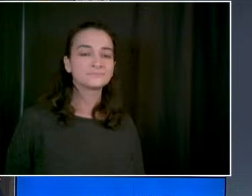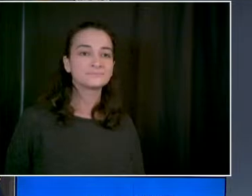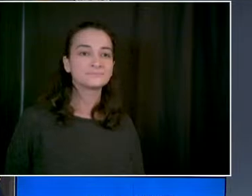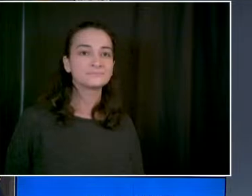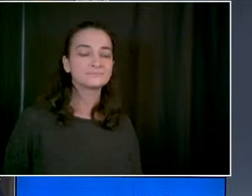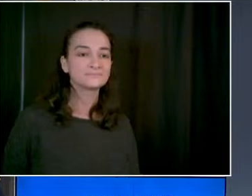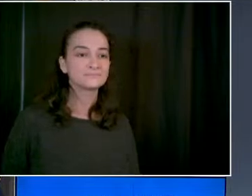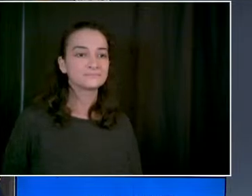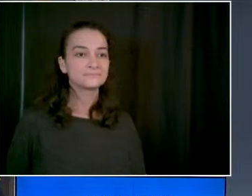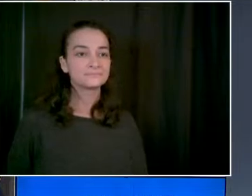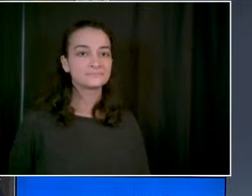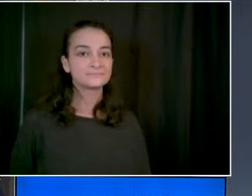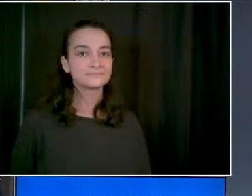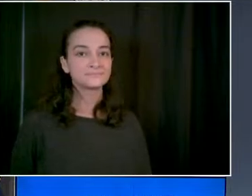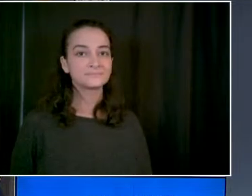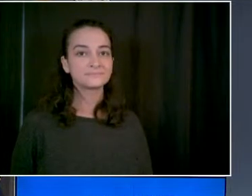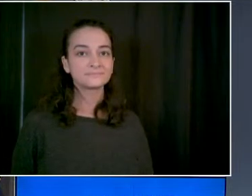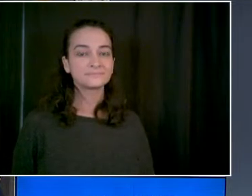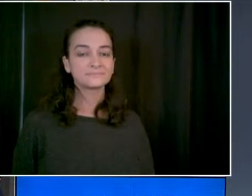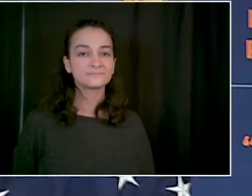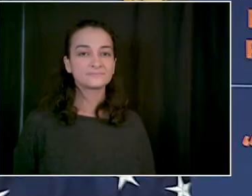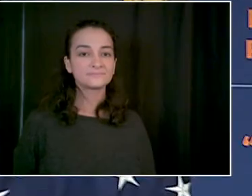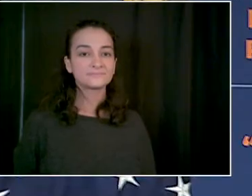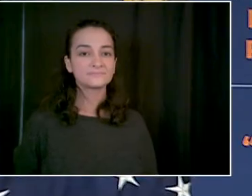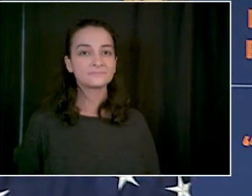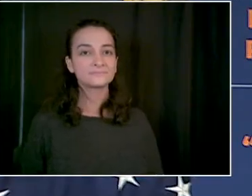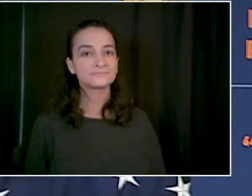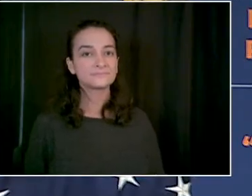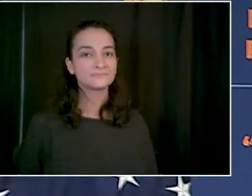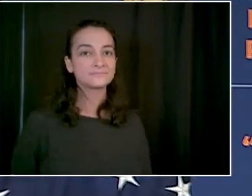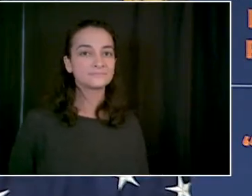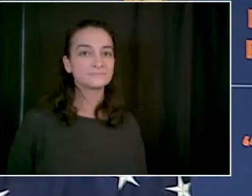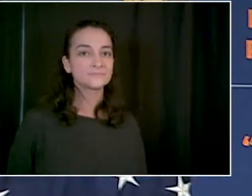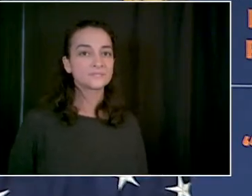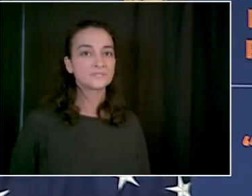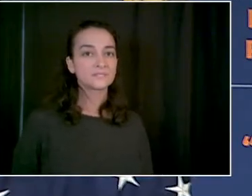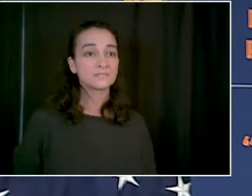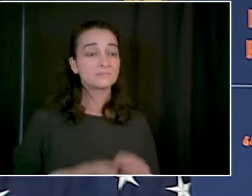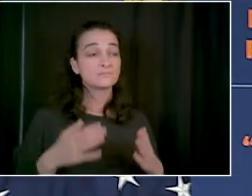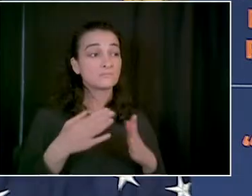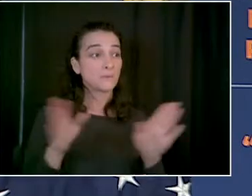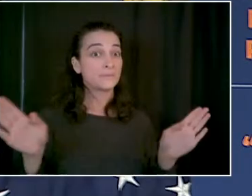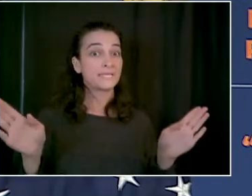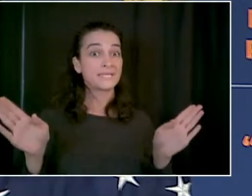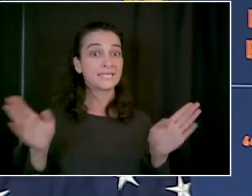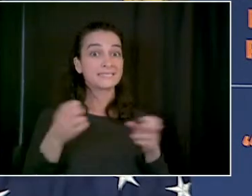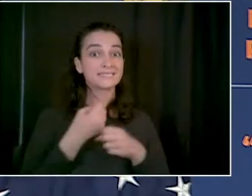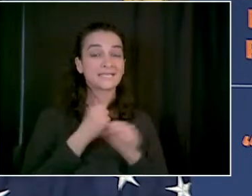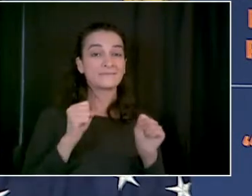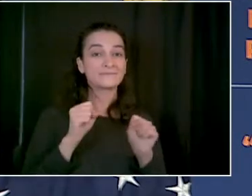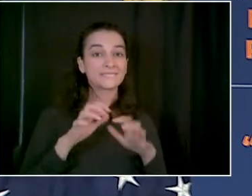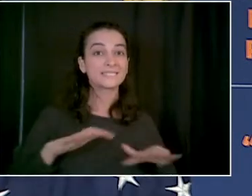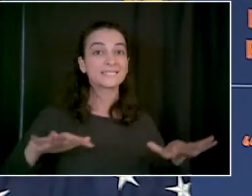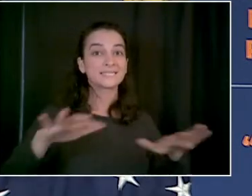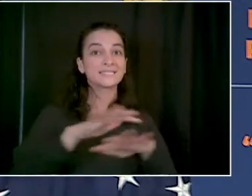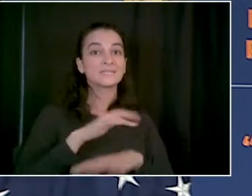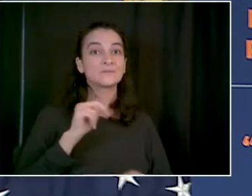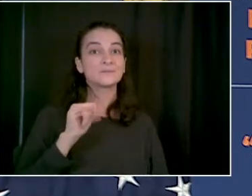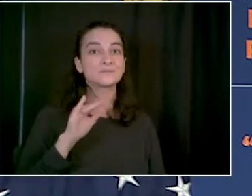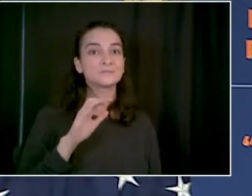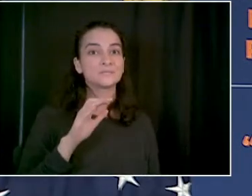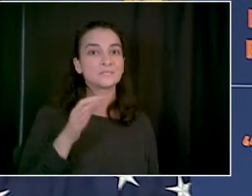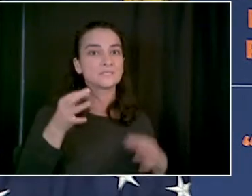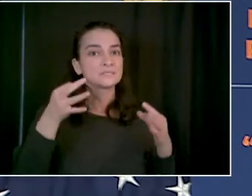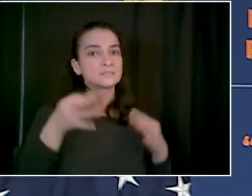with public safety concerns? Well, it's a situation where we did an analysis, because I believe we have Pride Week that